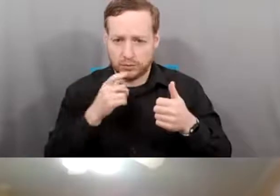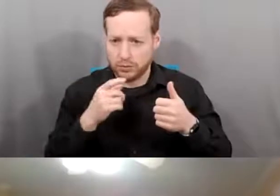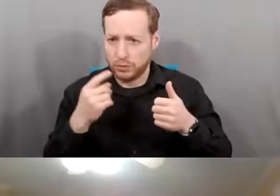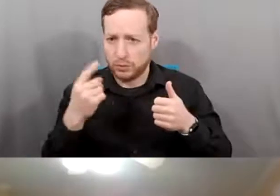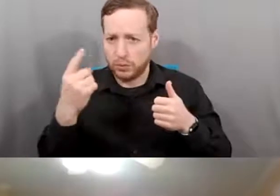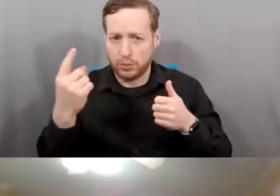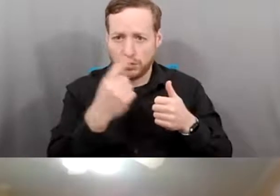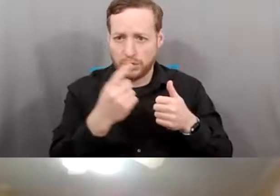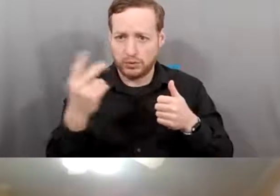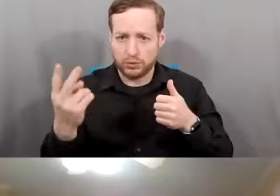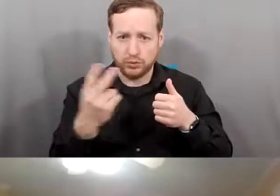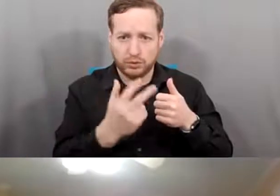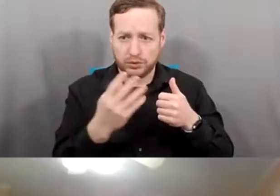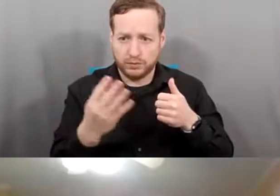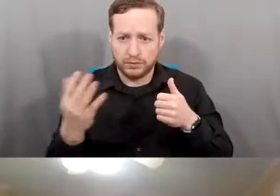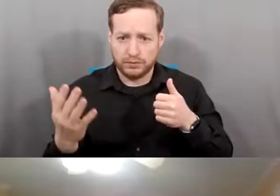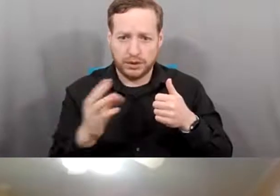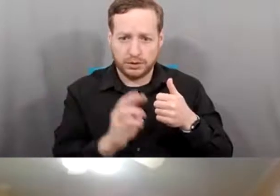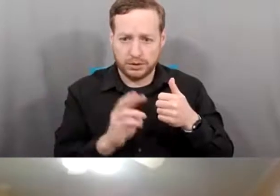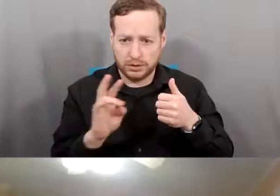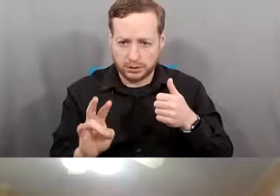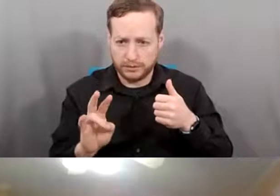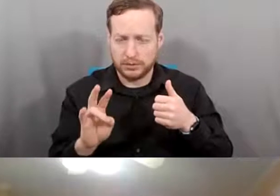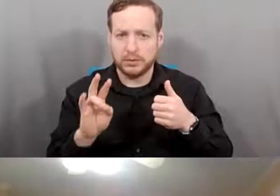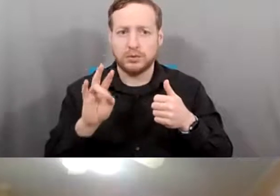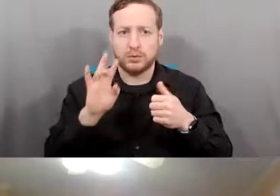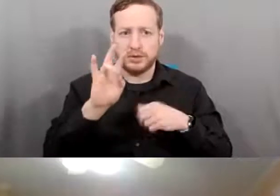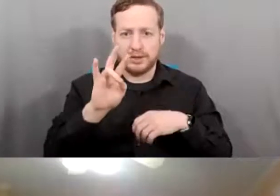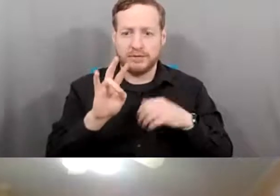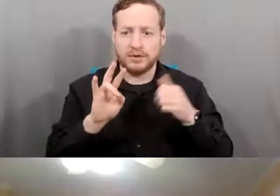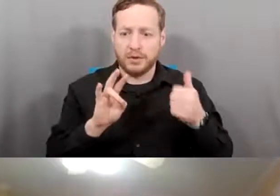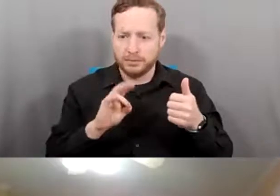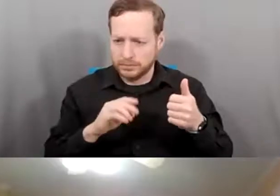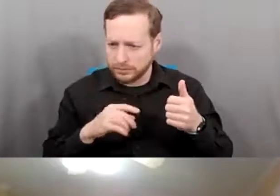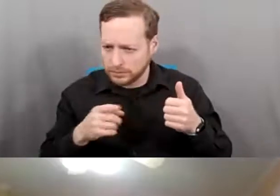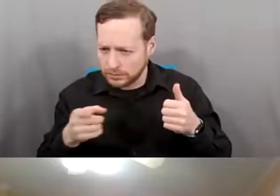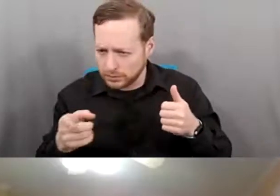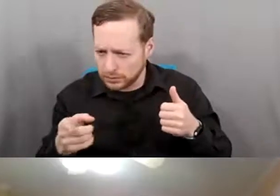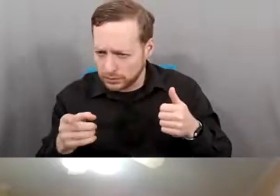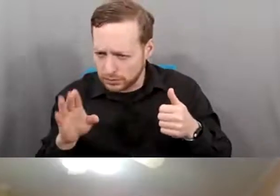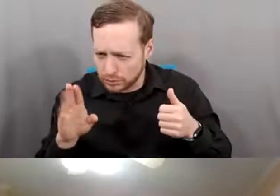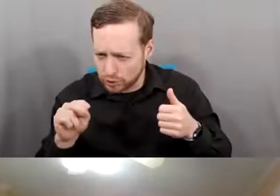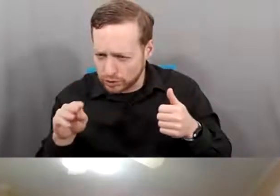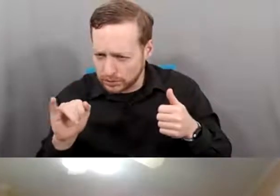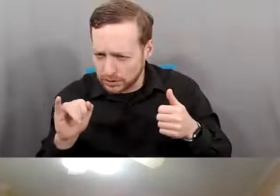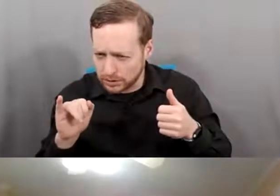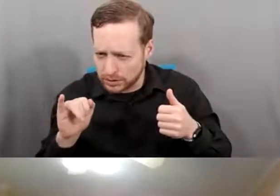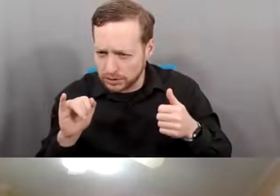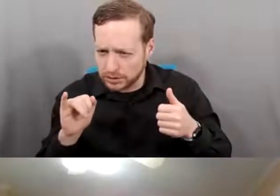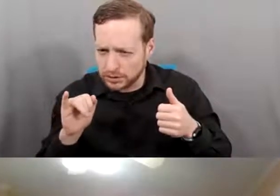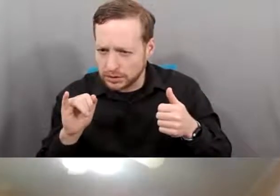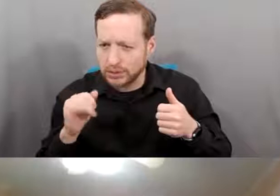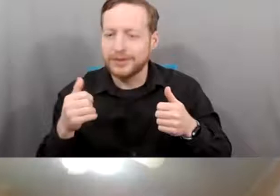if you're abstaining. Let me count the commissioners who are voting. I see 7 ayes.